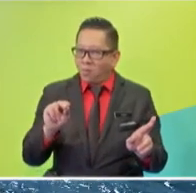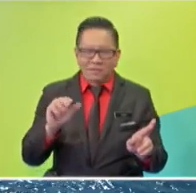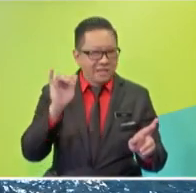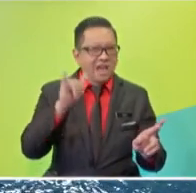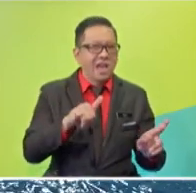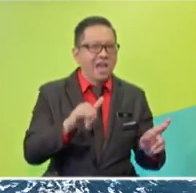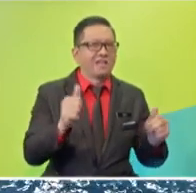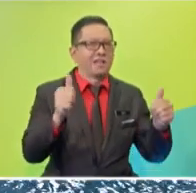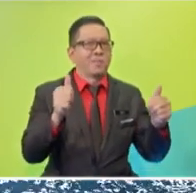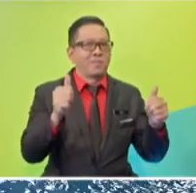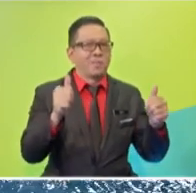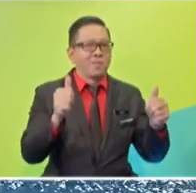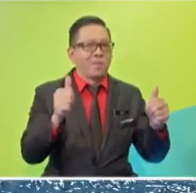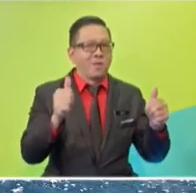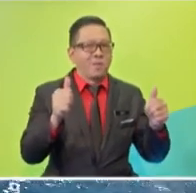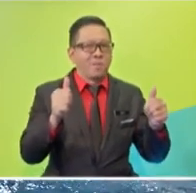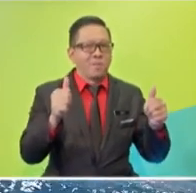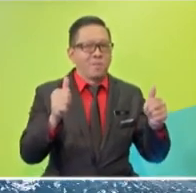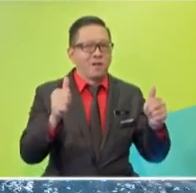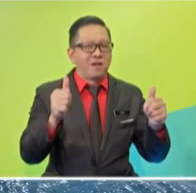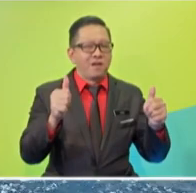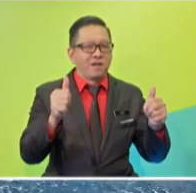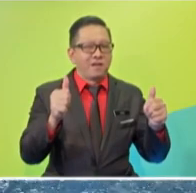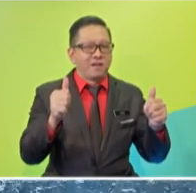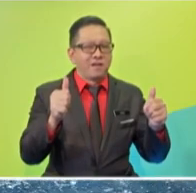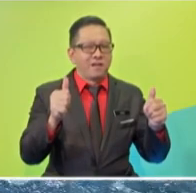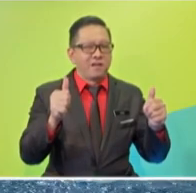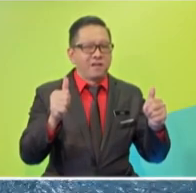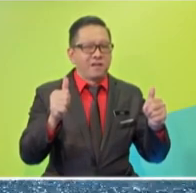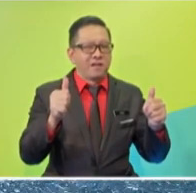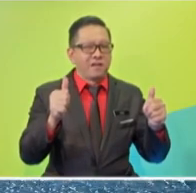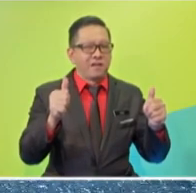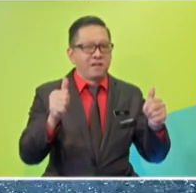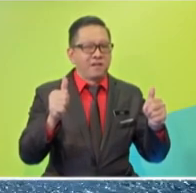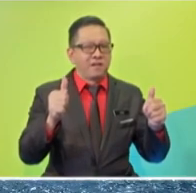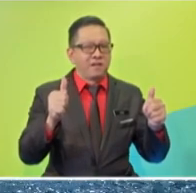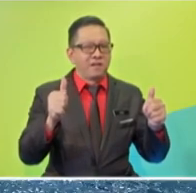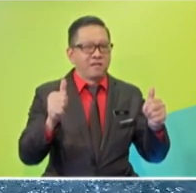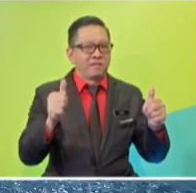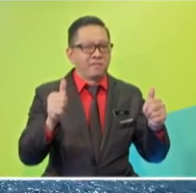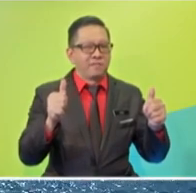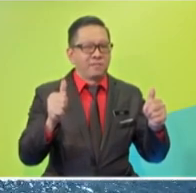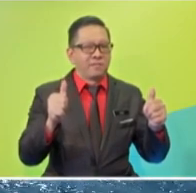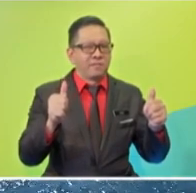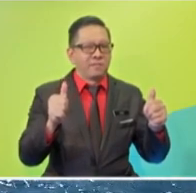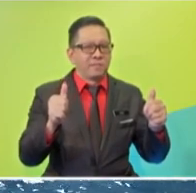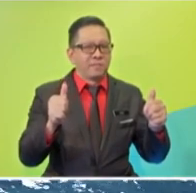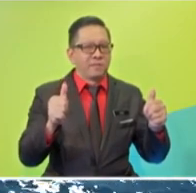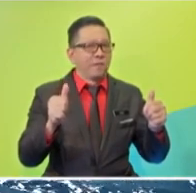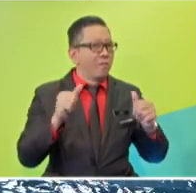Yes, he's putting a thumbs up. Yeah, how about put a the thumbs rest? Up. Haris is ready. Ilman is ready. What about Avni and Ningzi? Avni is ready.